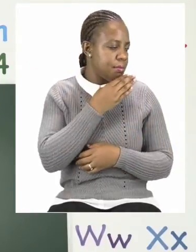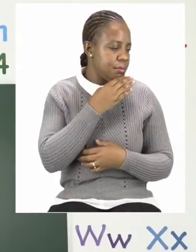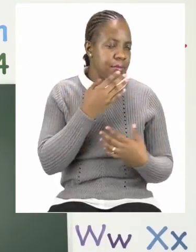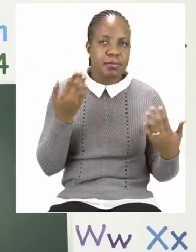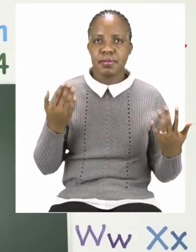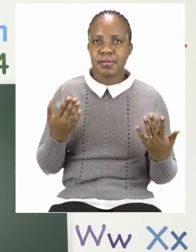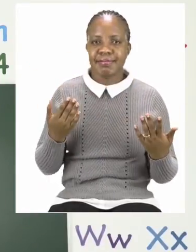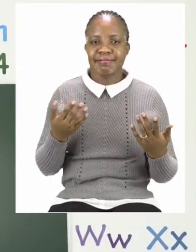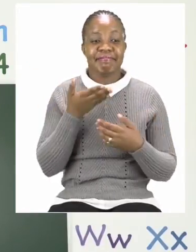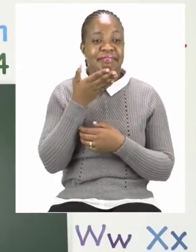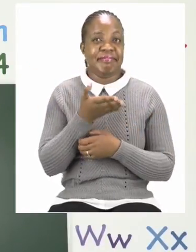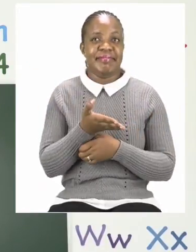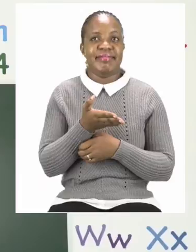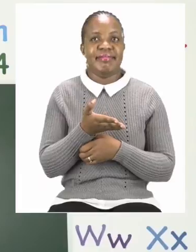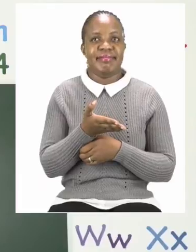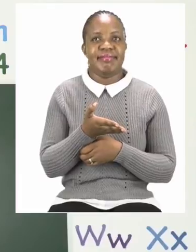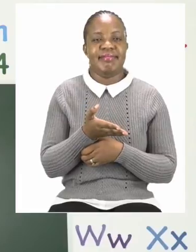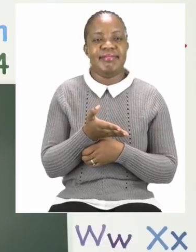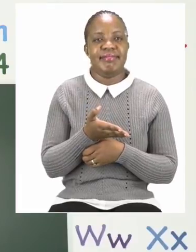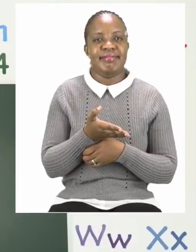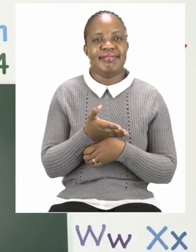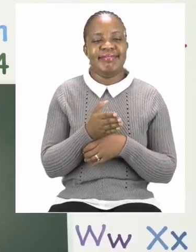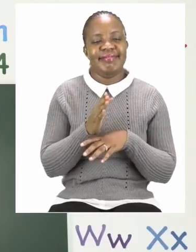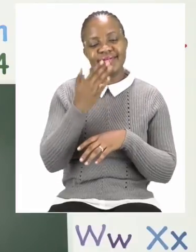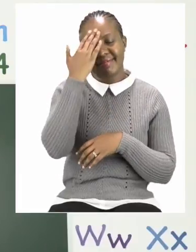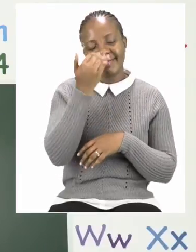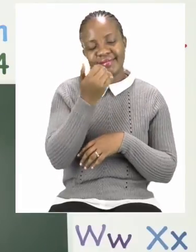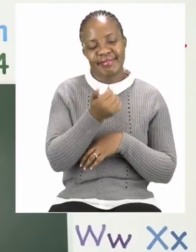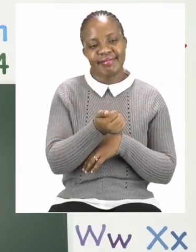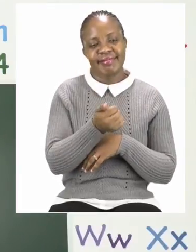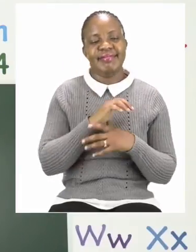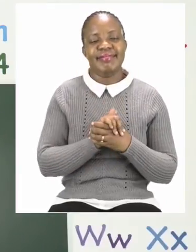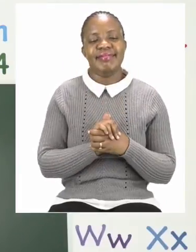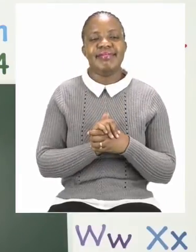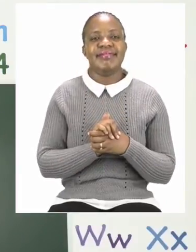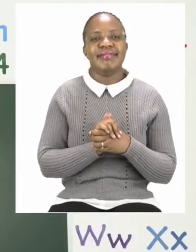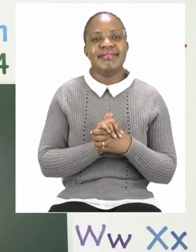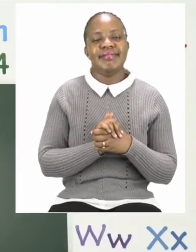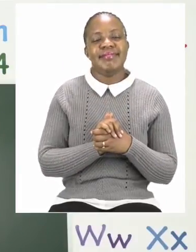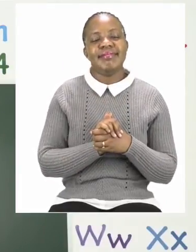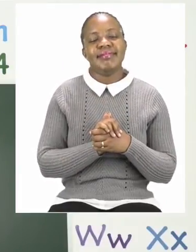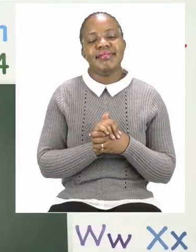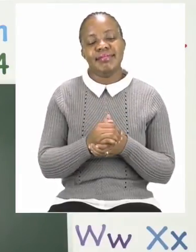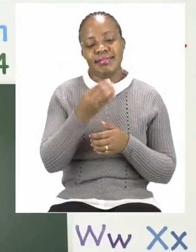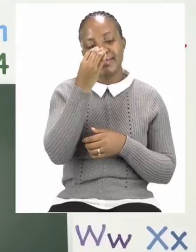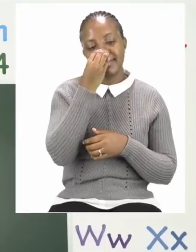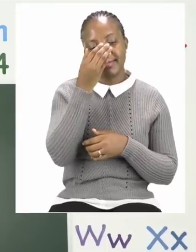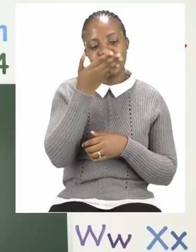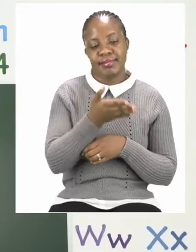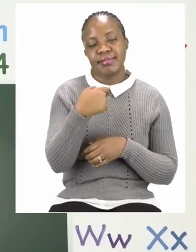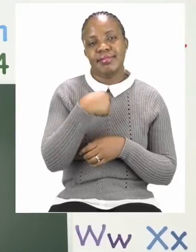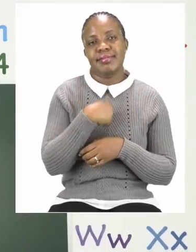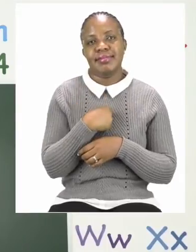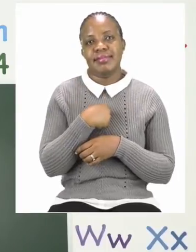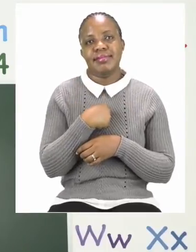you? There you are, Zacky. So, from Zacky and